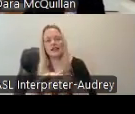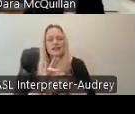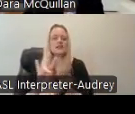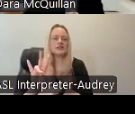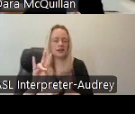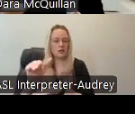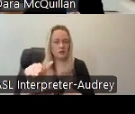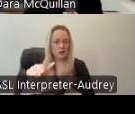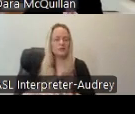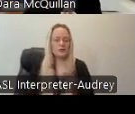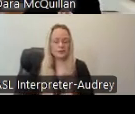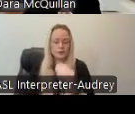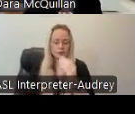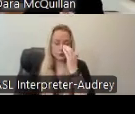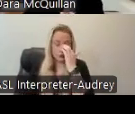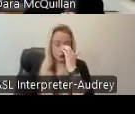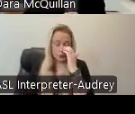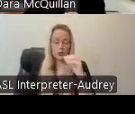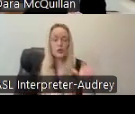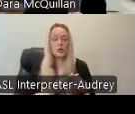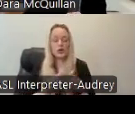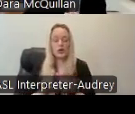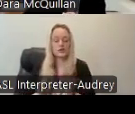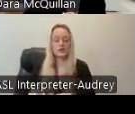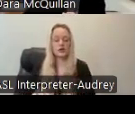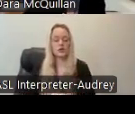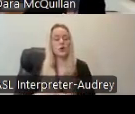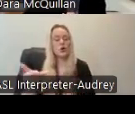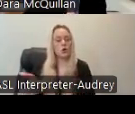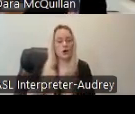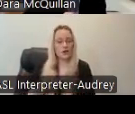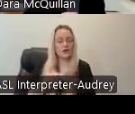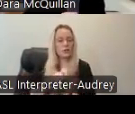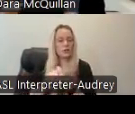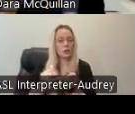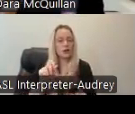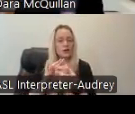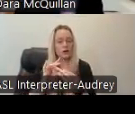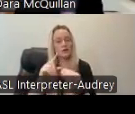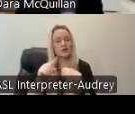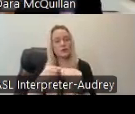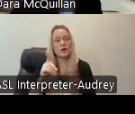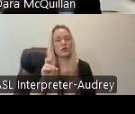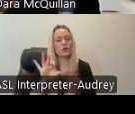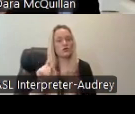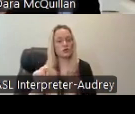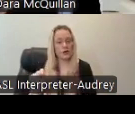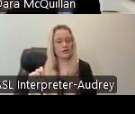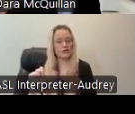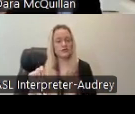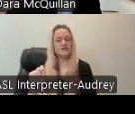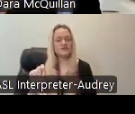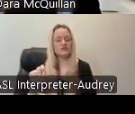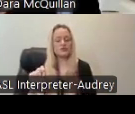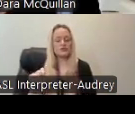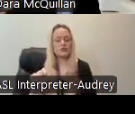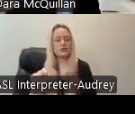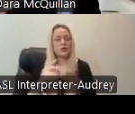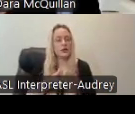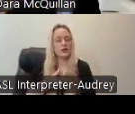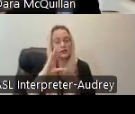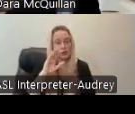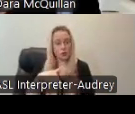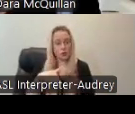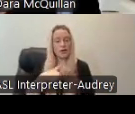p.m. We also welcome written comments on the draft scope of work. Please note that